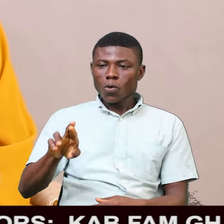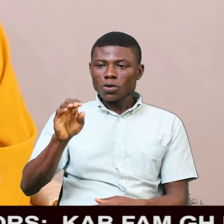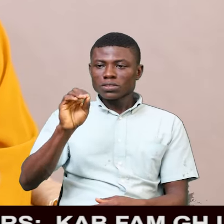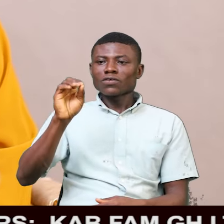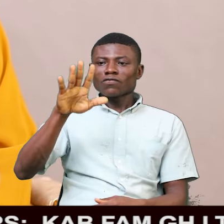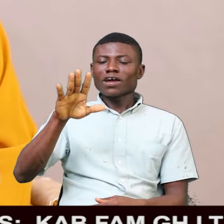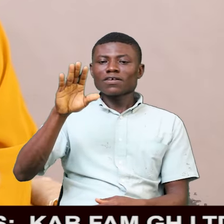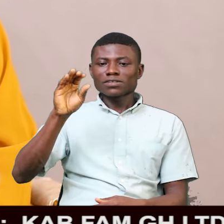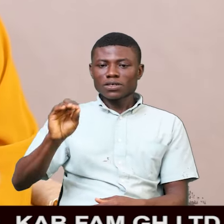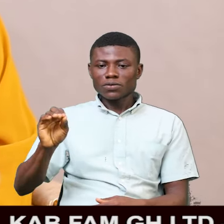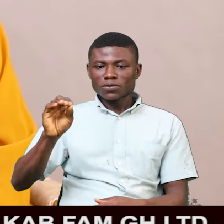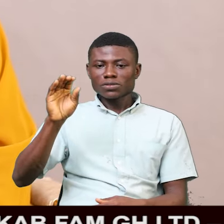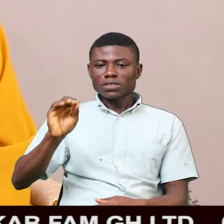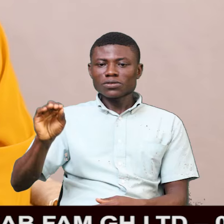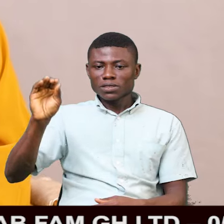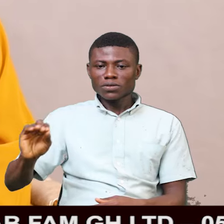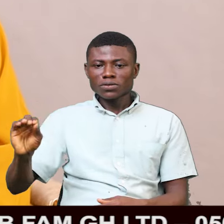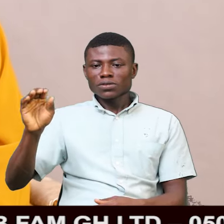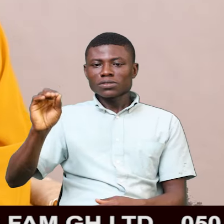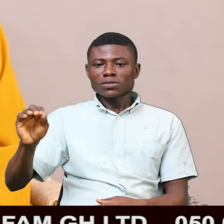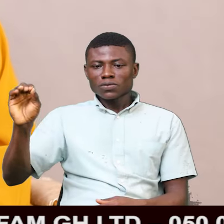050-00-00-105 and a